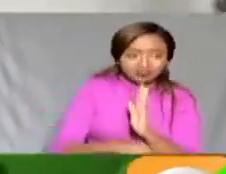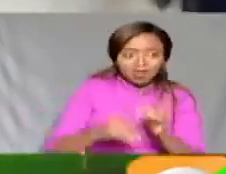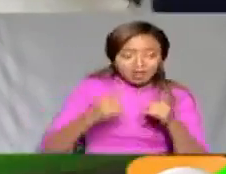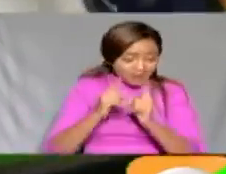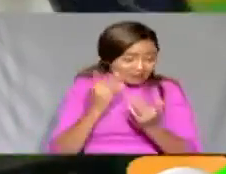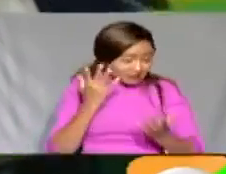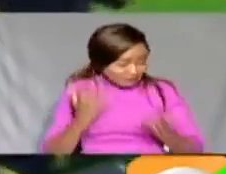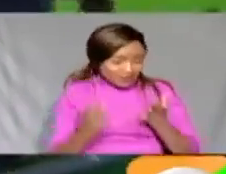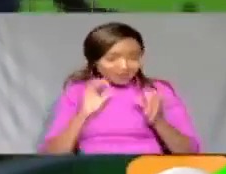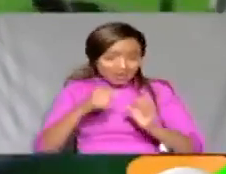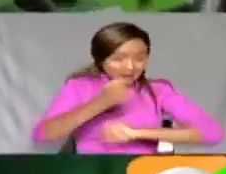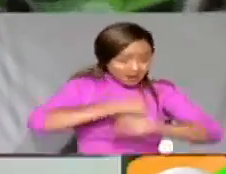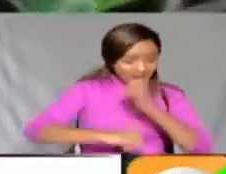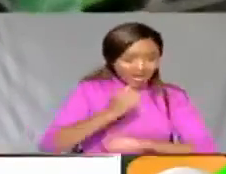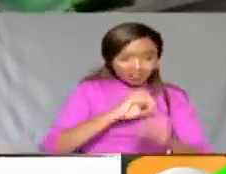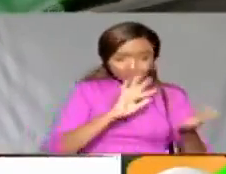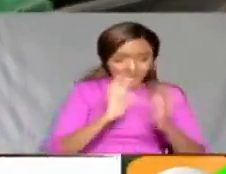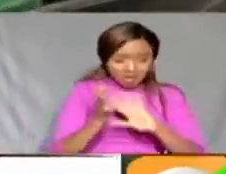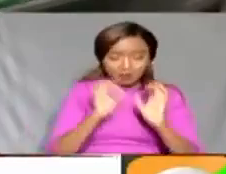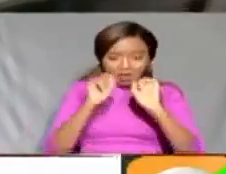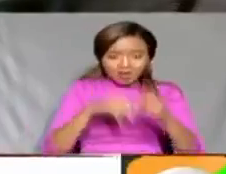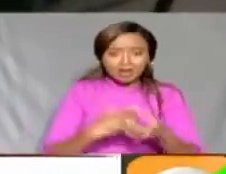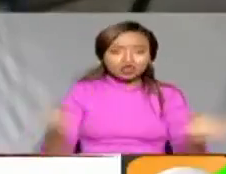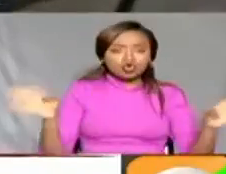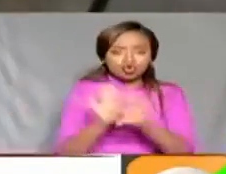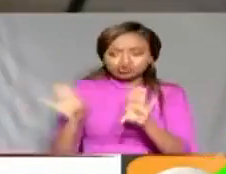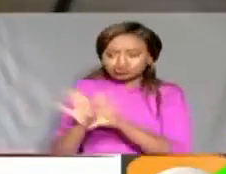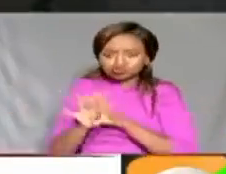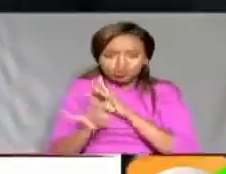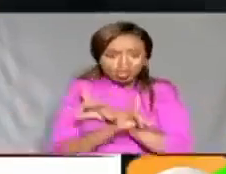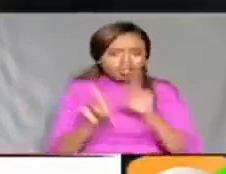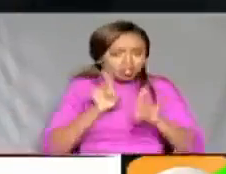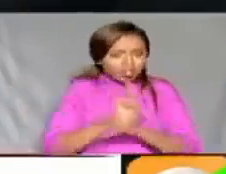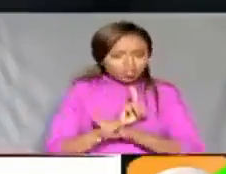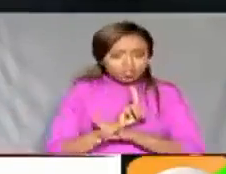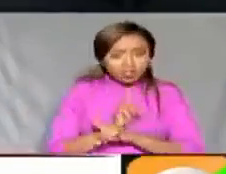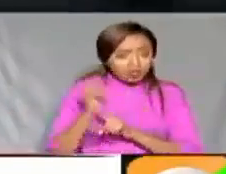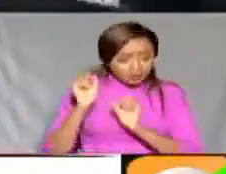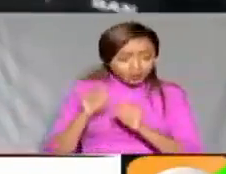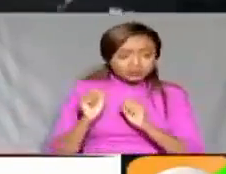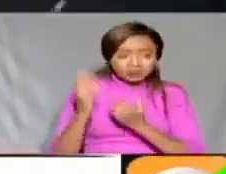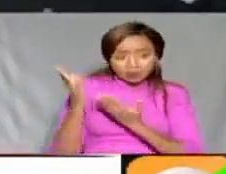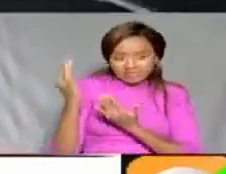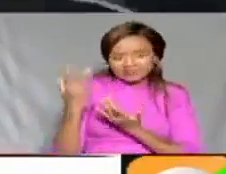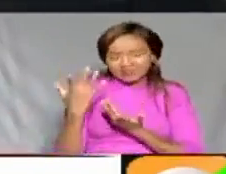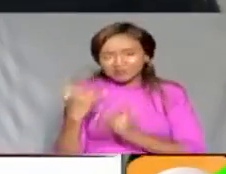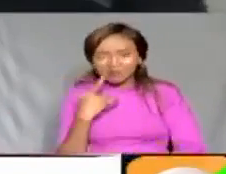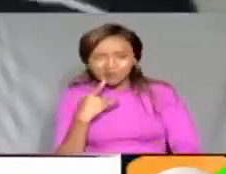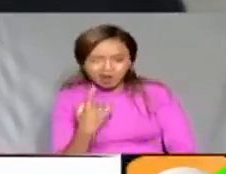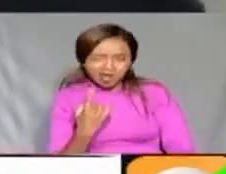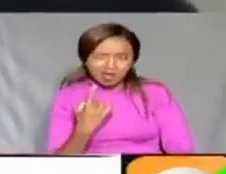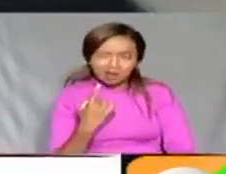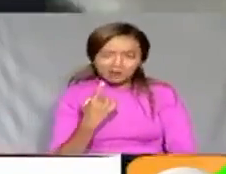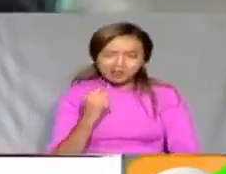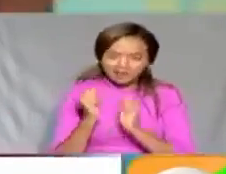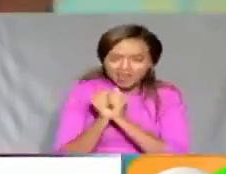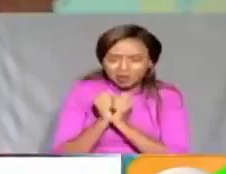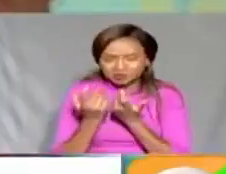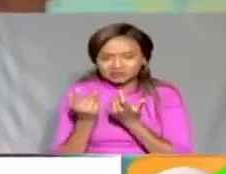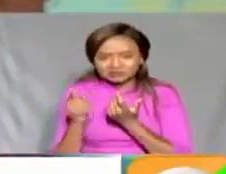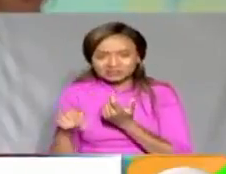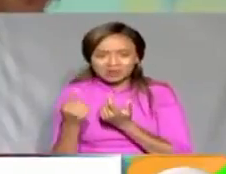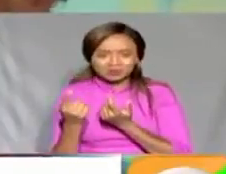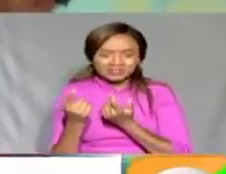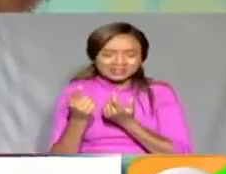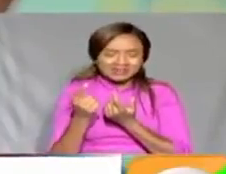may have to take drastic measures like a possible lockdown. We can expect hundreds, maybe thousands, maybe tens of thousands of